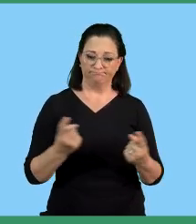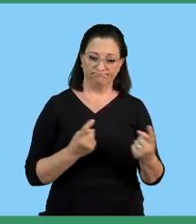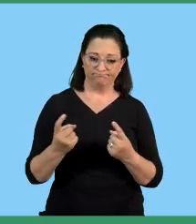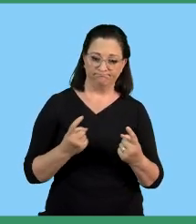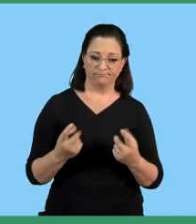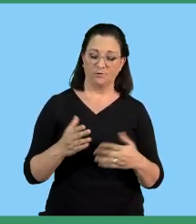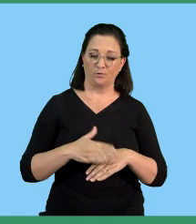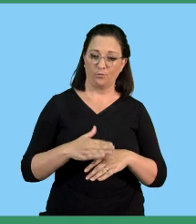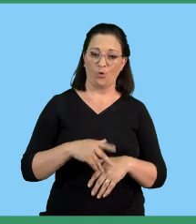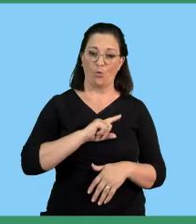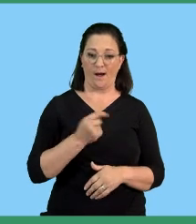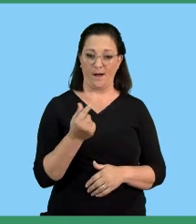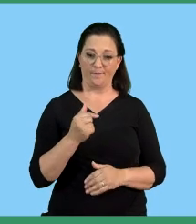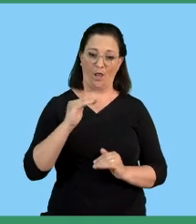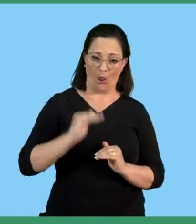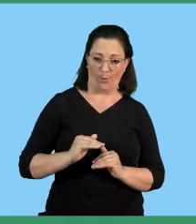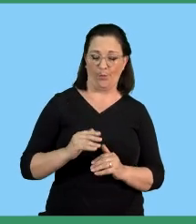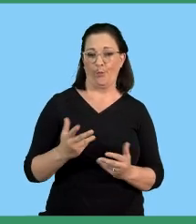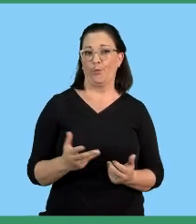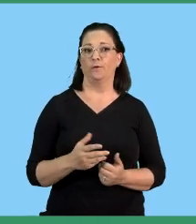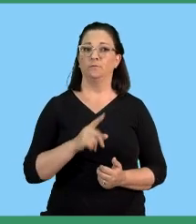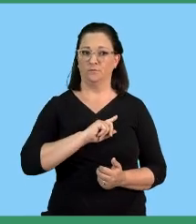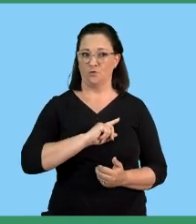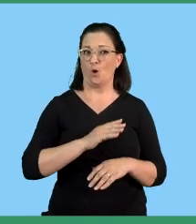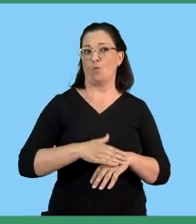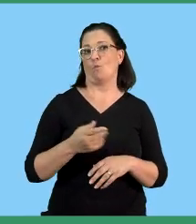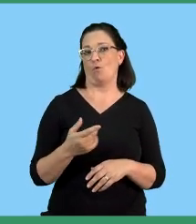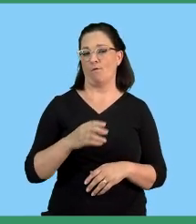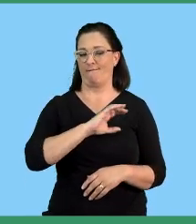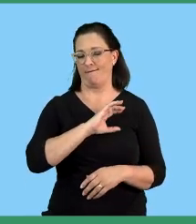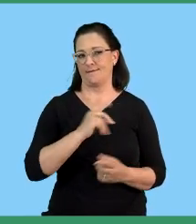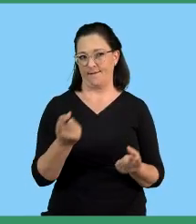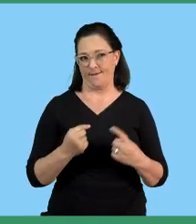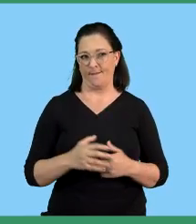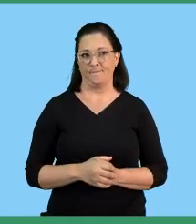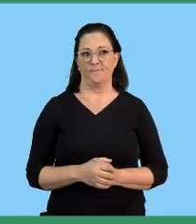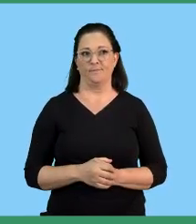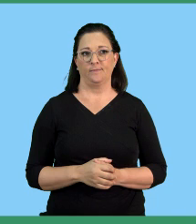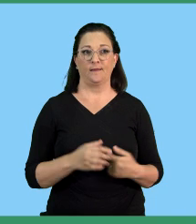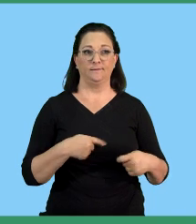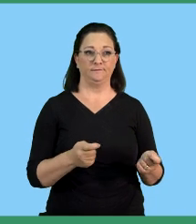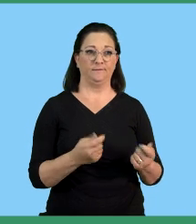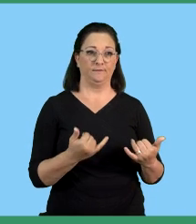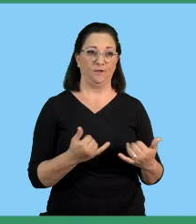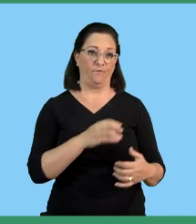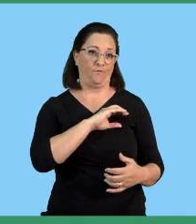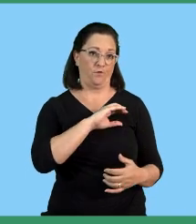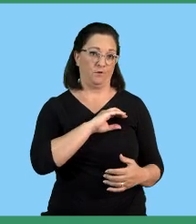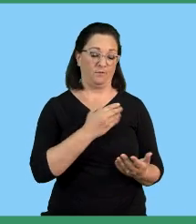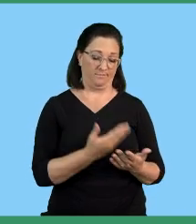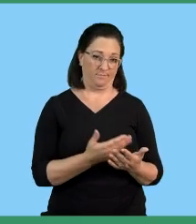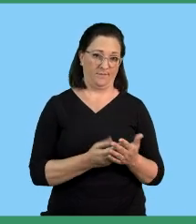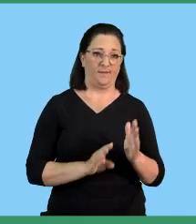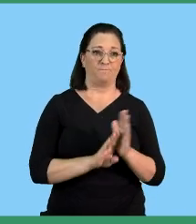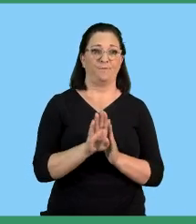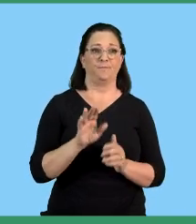us. Why? One of the reasons, because the prices has gone down. So we're gaining more customers. Regular sales to existing